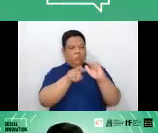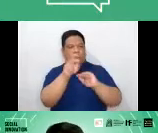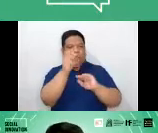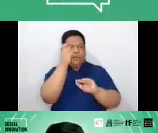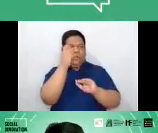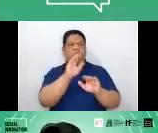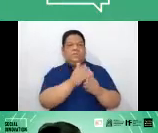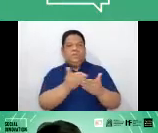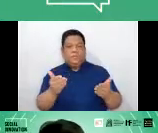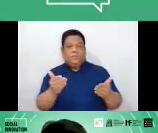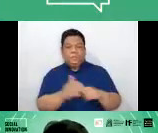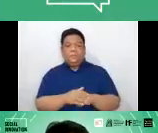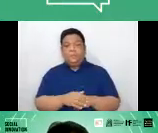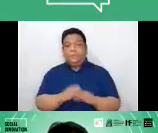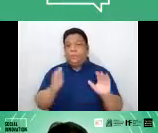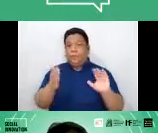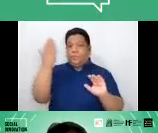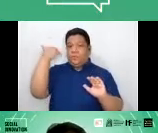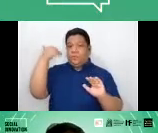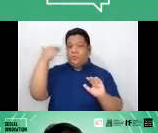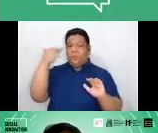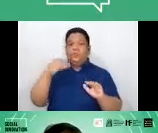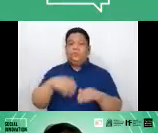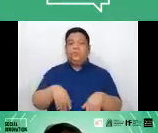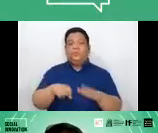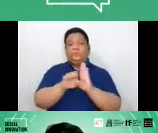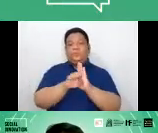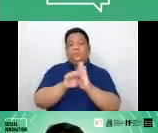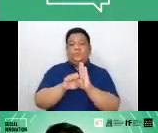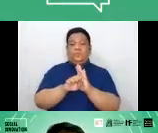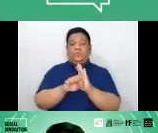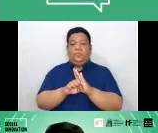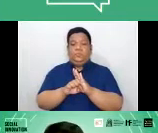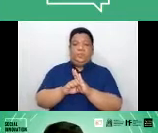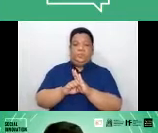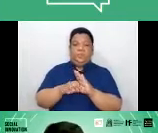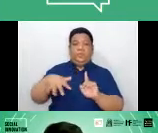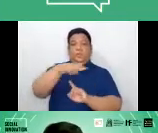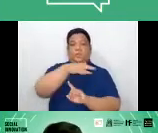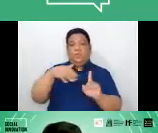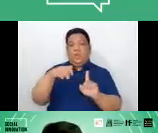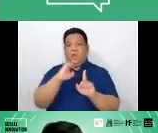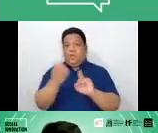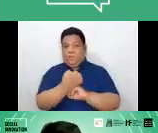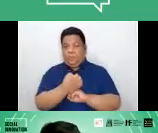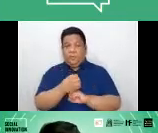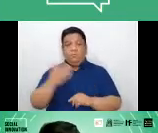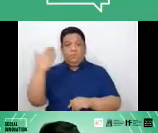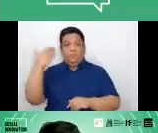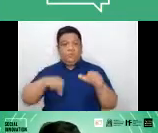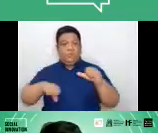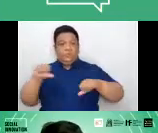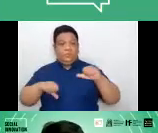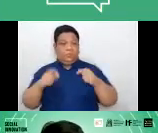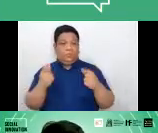things. So compared to before, let's go with the example of the environment. Before, scientists had to